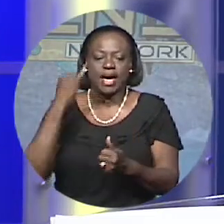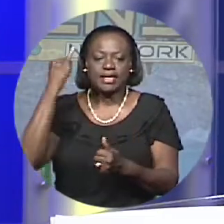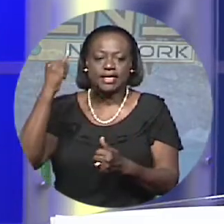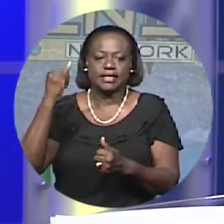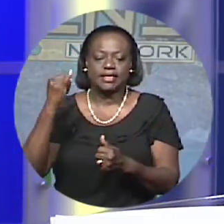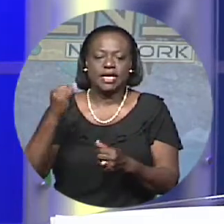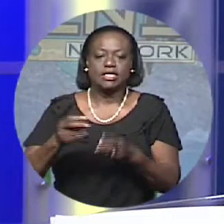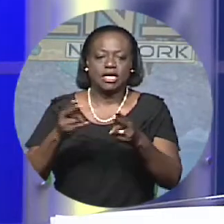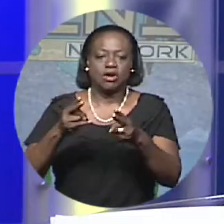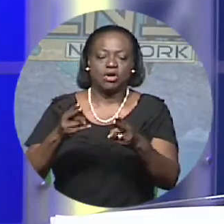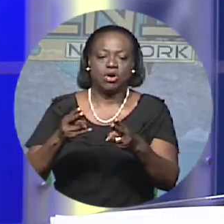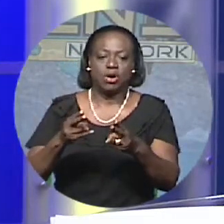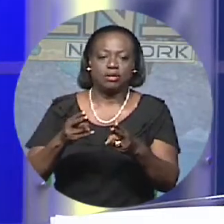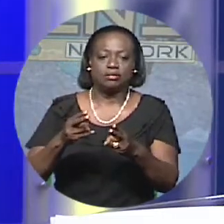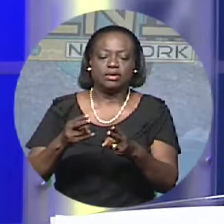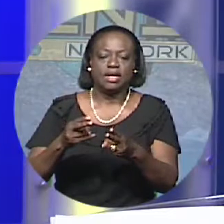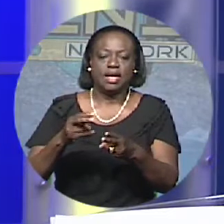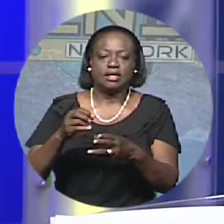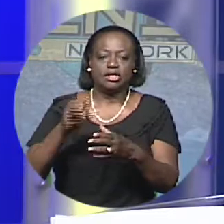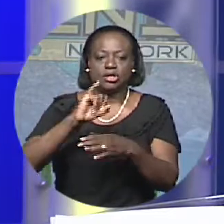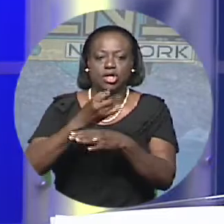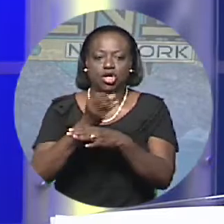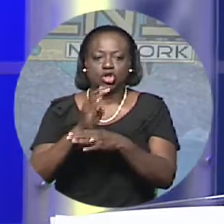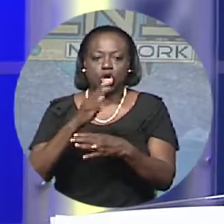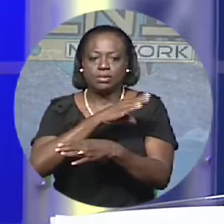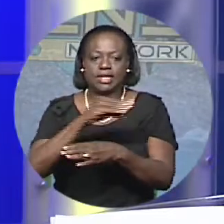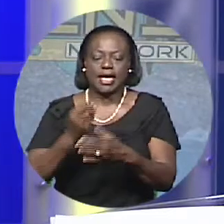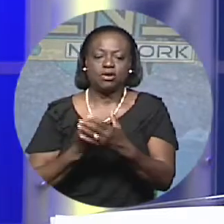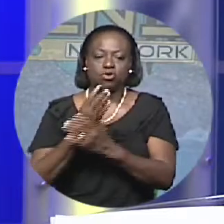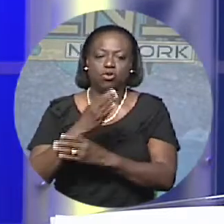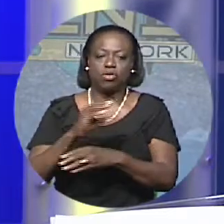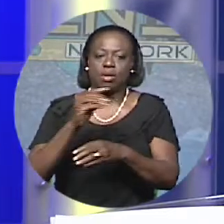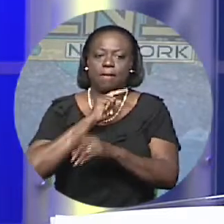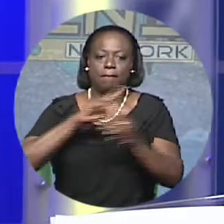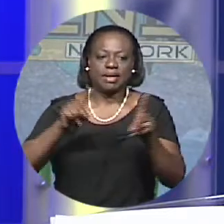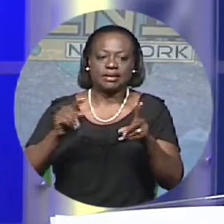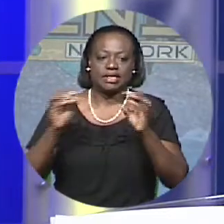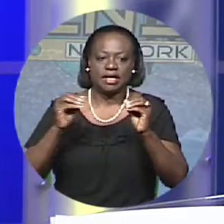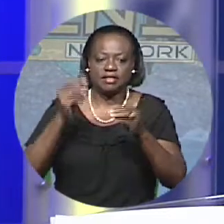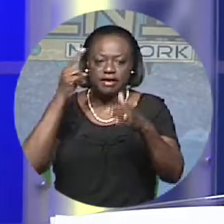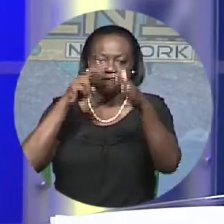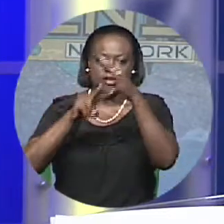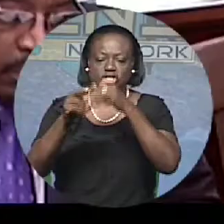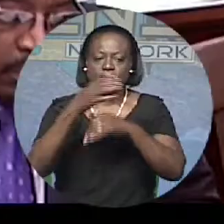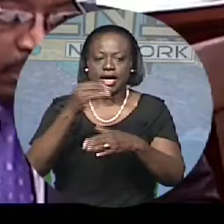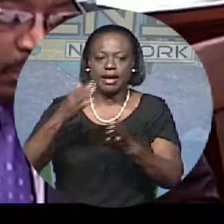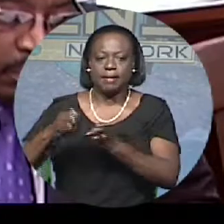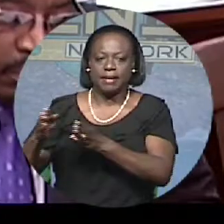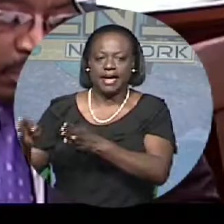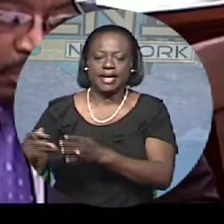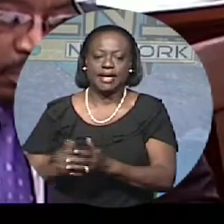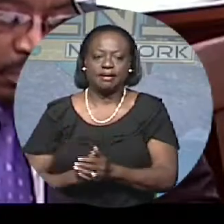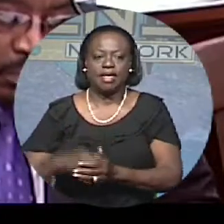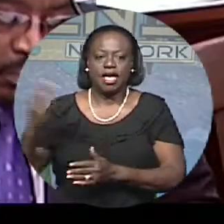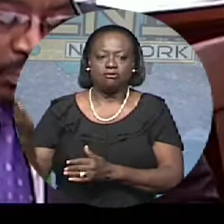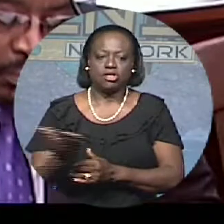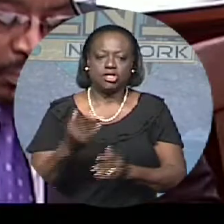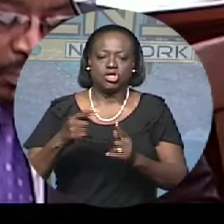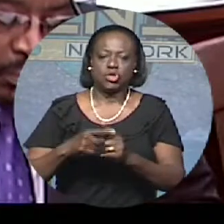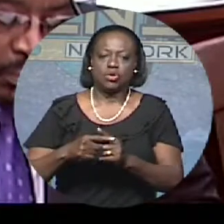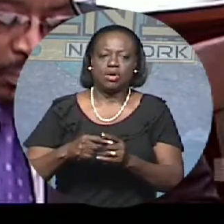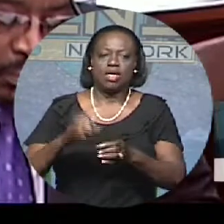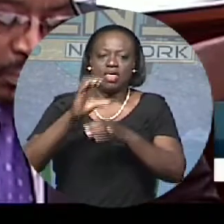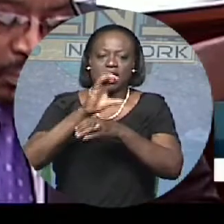the opposition member feels it represents a stunning lack of vision and planning. The introduction of the new customs processing